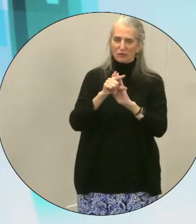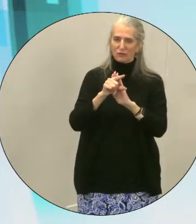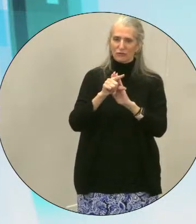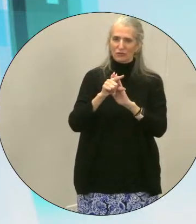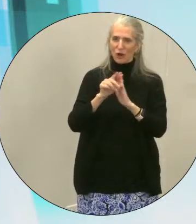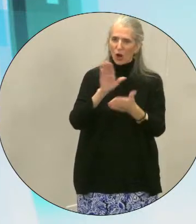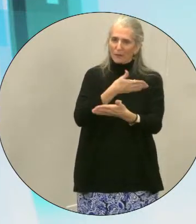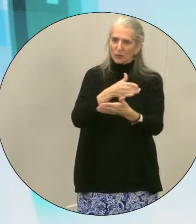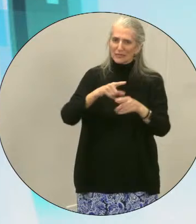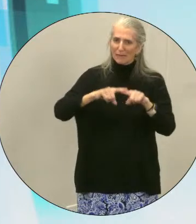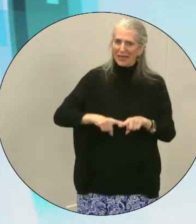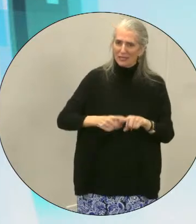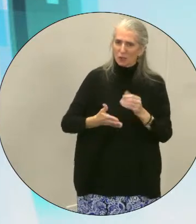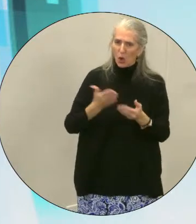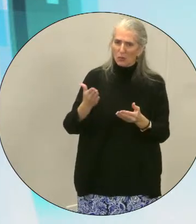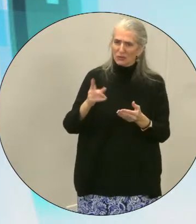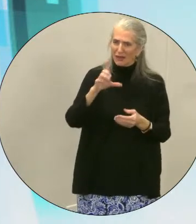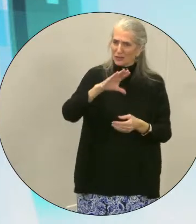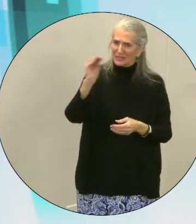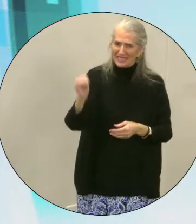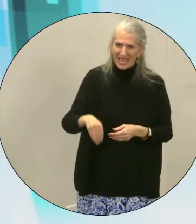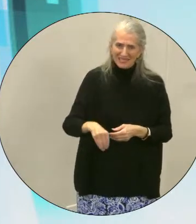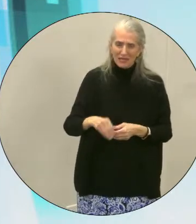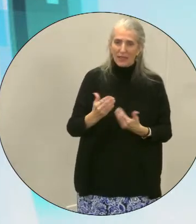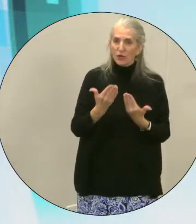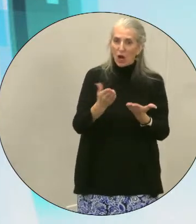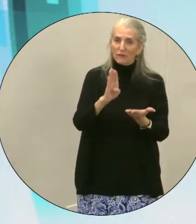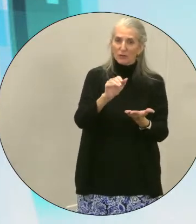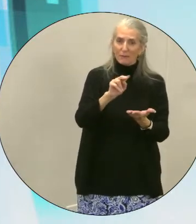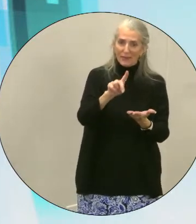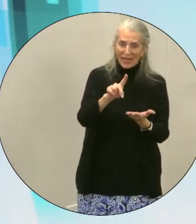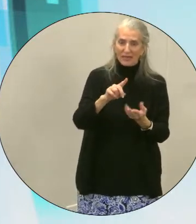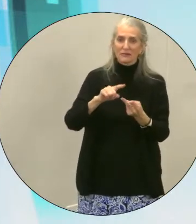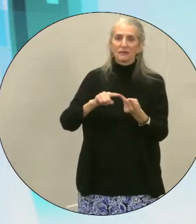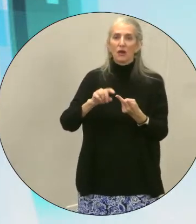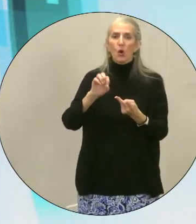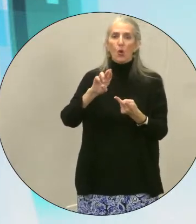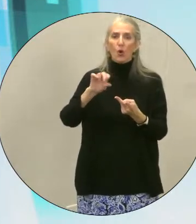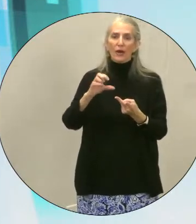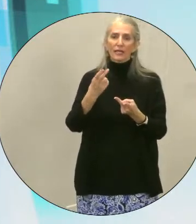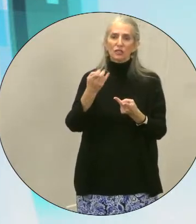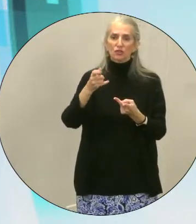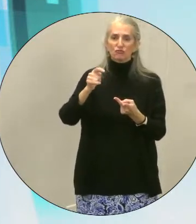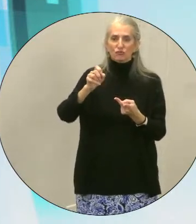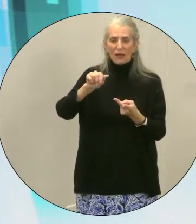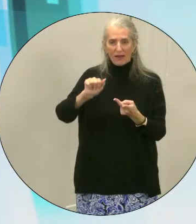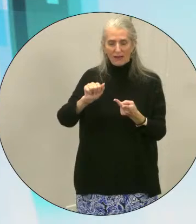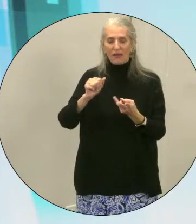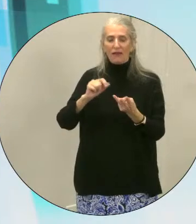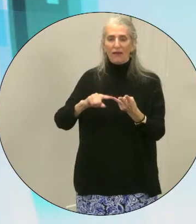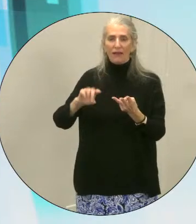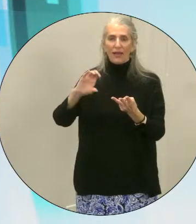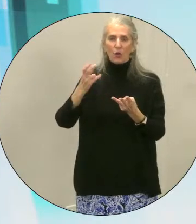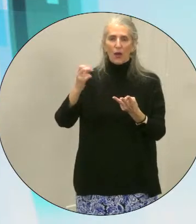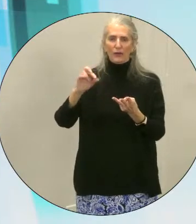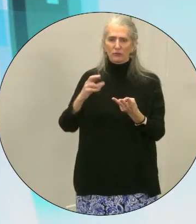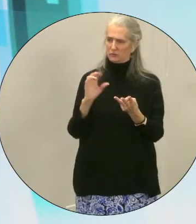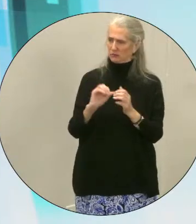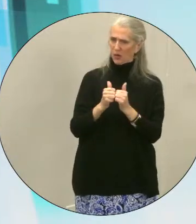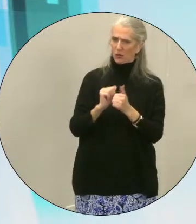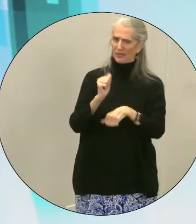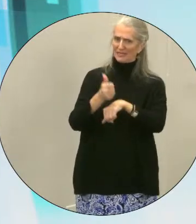almost exclusively. They are offered band, orchestra, and choir. And how are we setting these kids up for